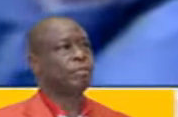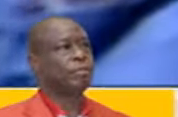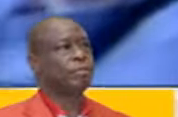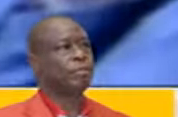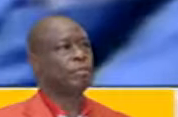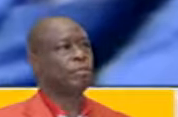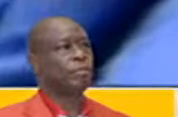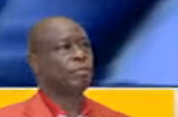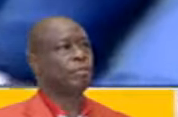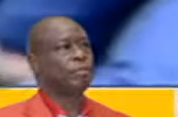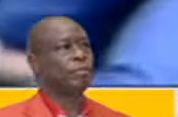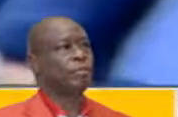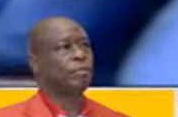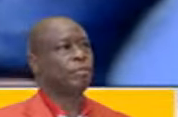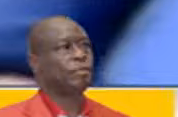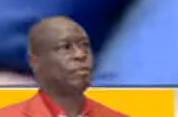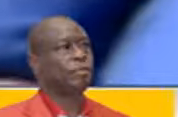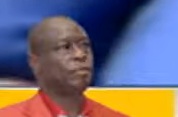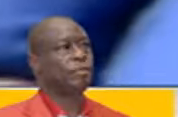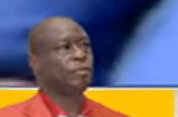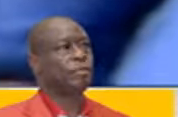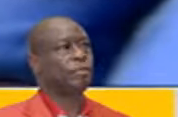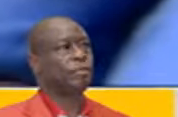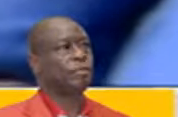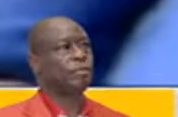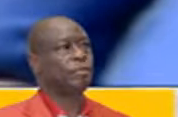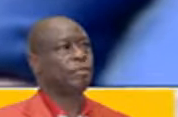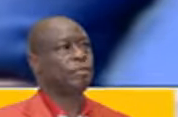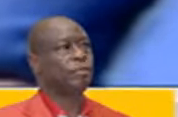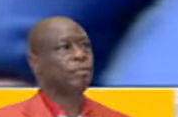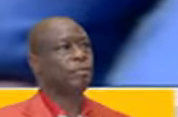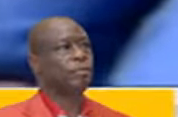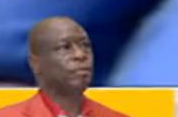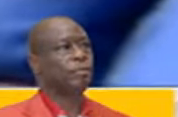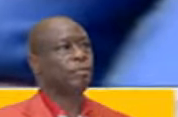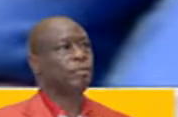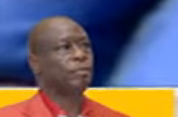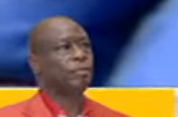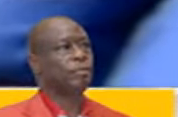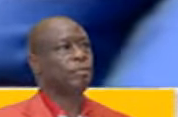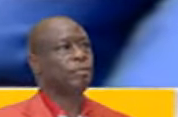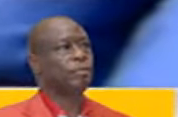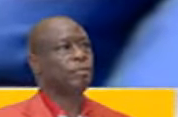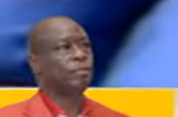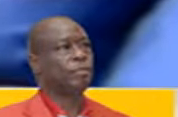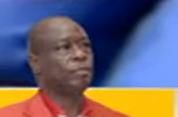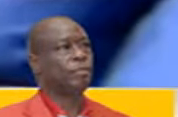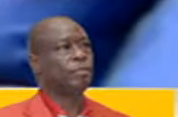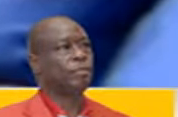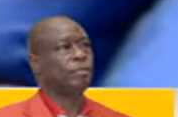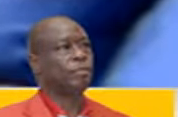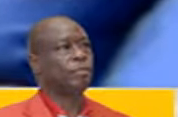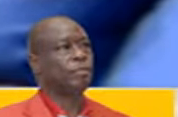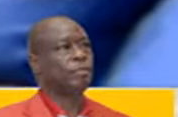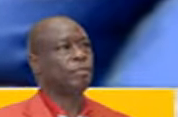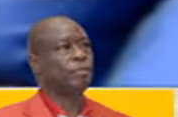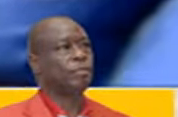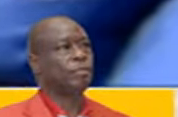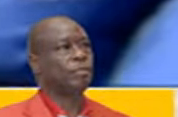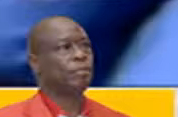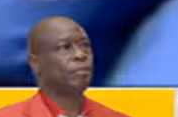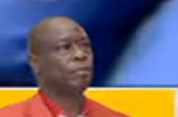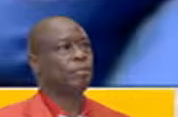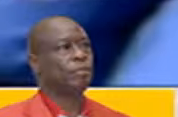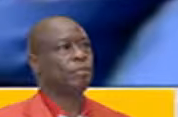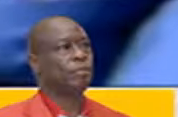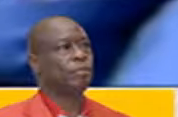or performing any functions of a state office, a person shall take and subscribe the oath or affirmation of